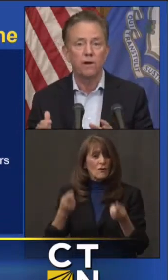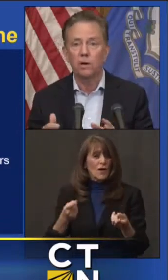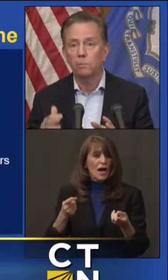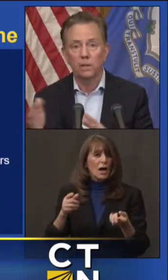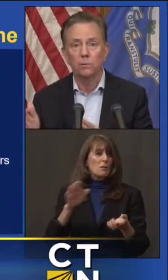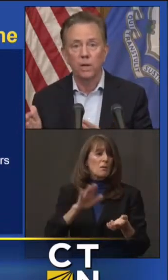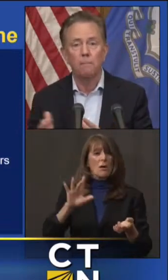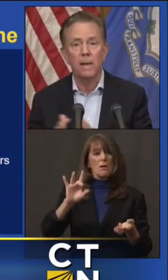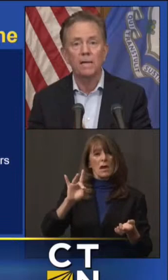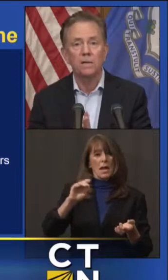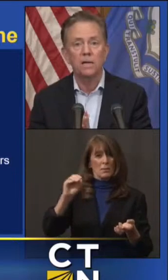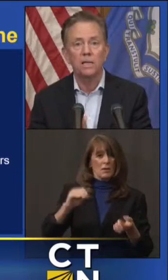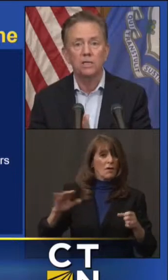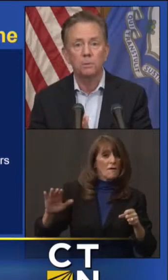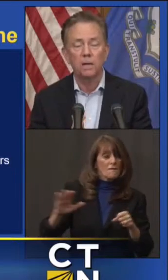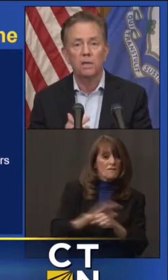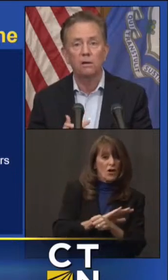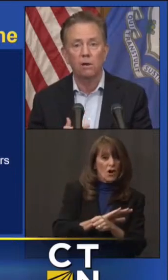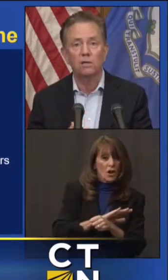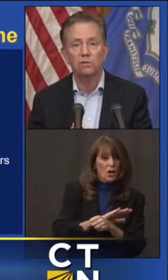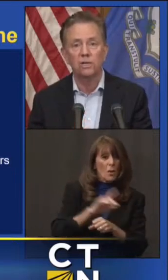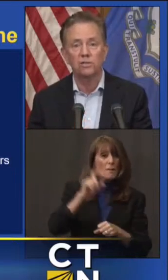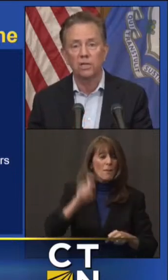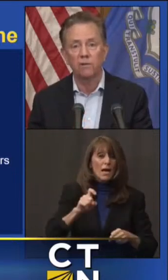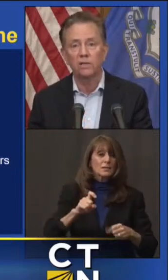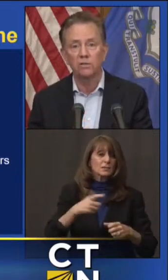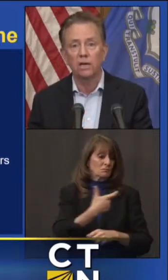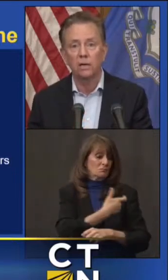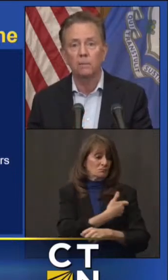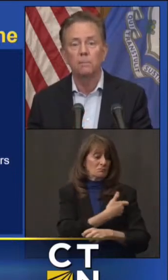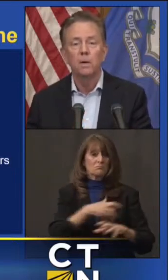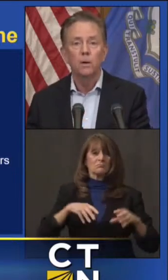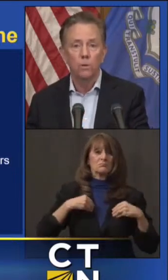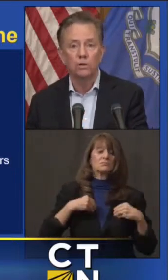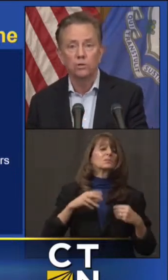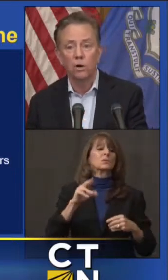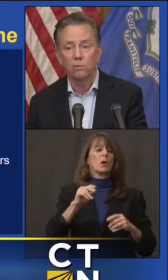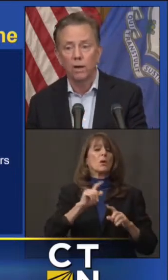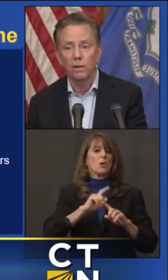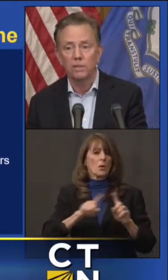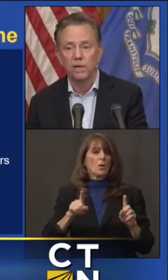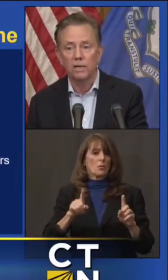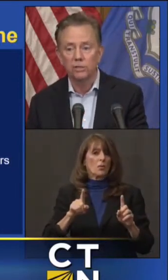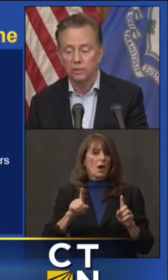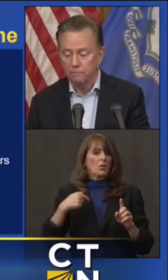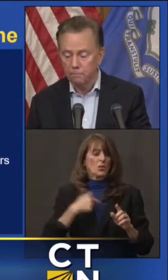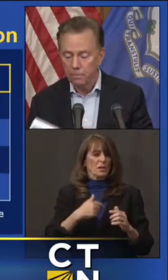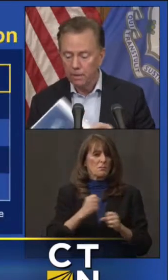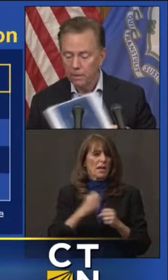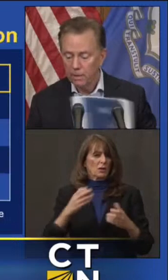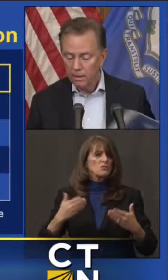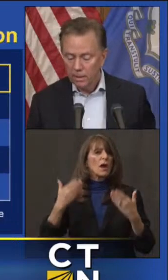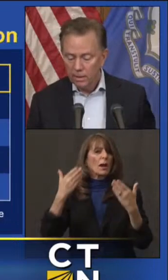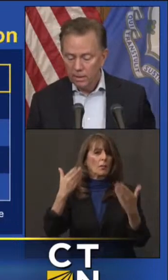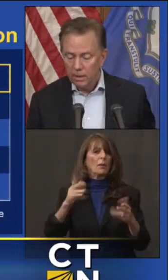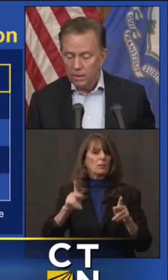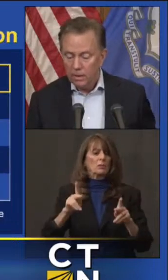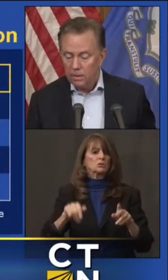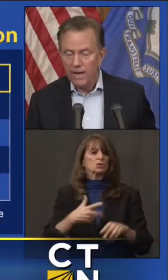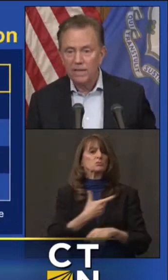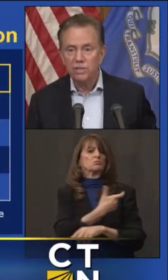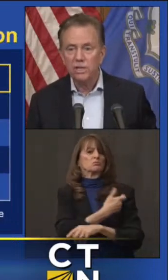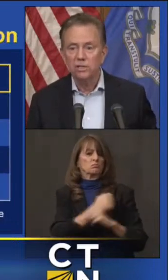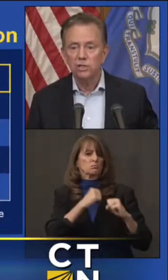some variability. We're not mandating this, but I think you're going to see significant take-up with our strong recommendation.